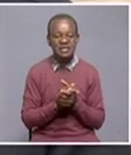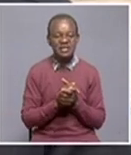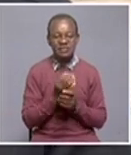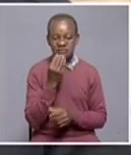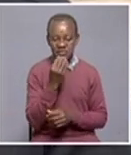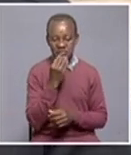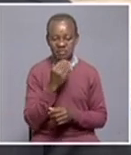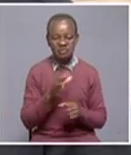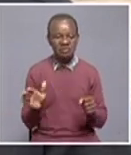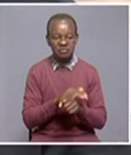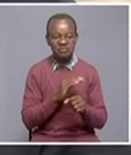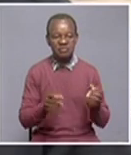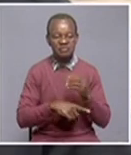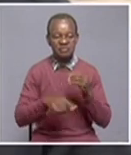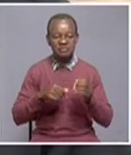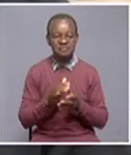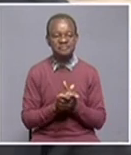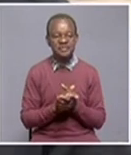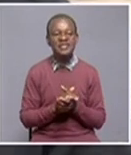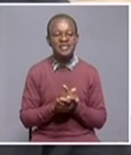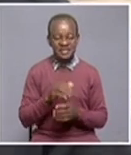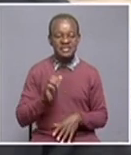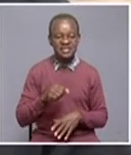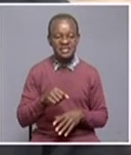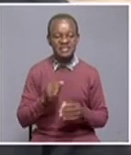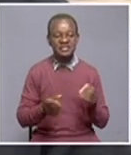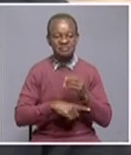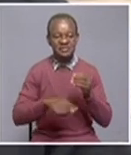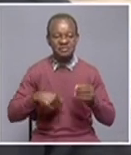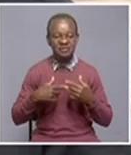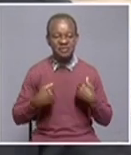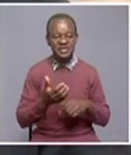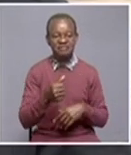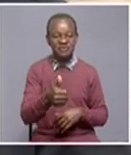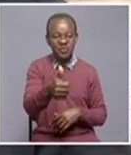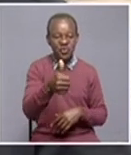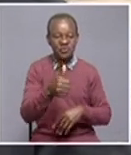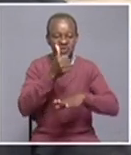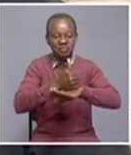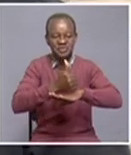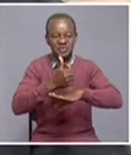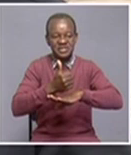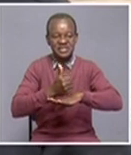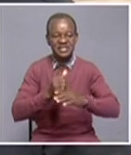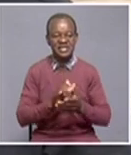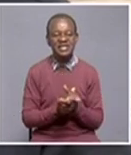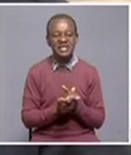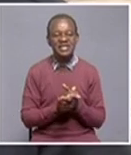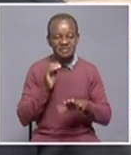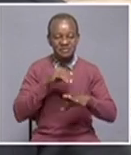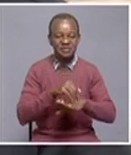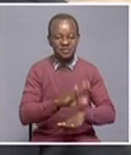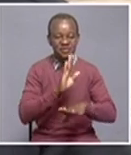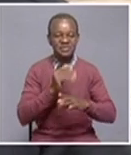even a large scale level. And of course, as a country, we have multiple opportunities for, to export